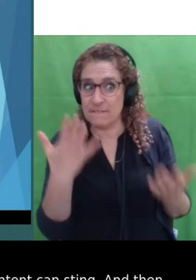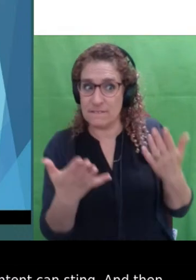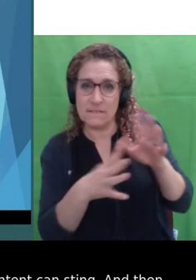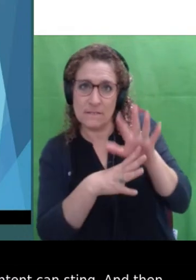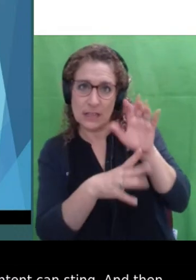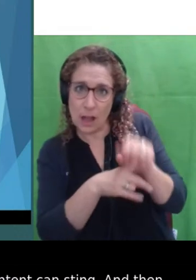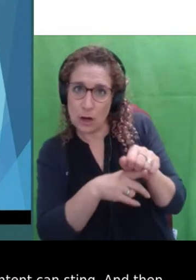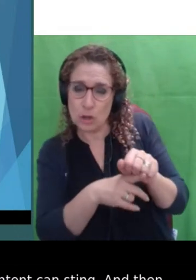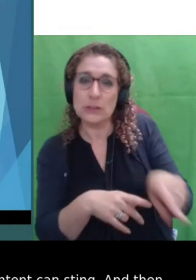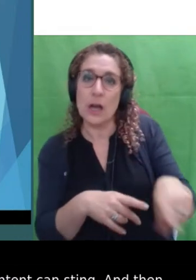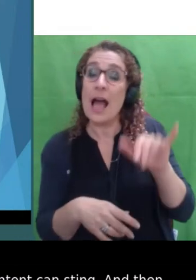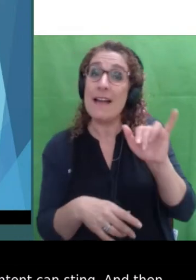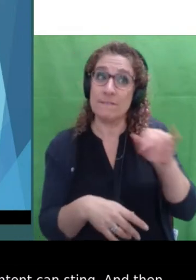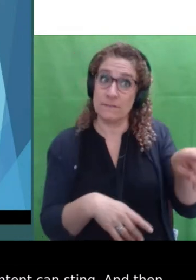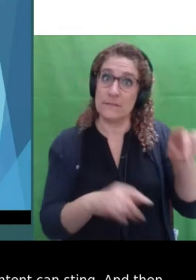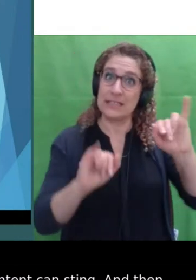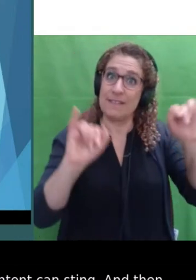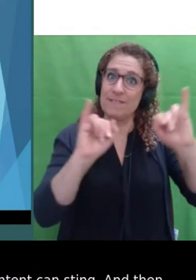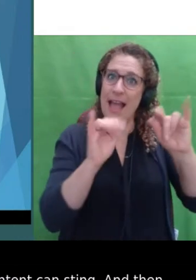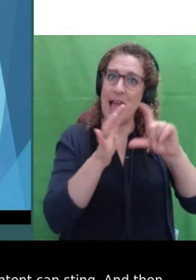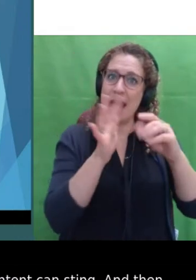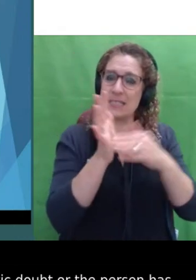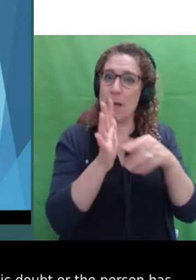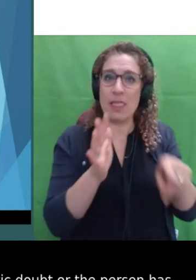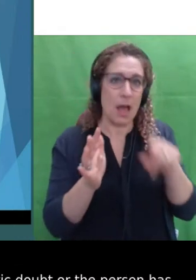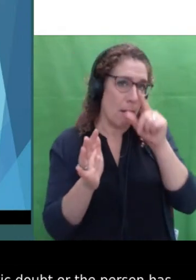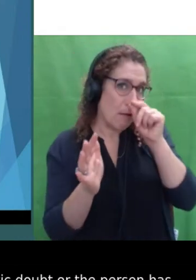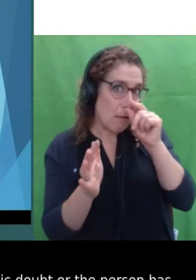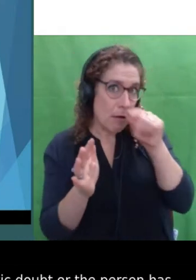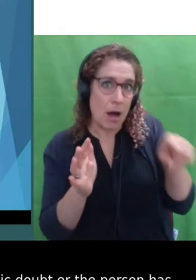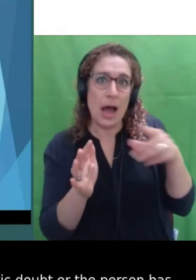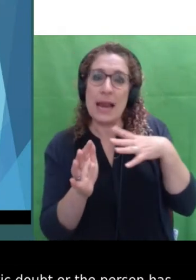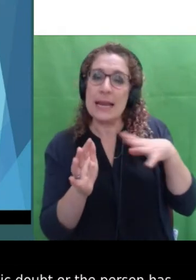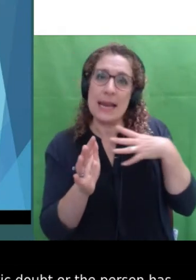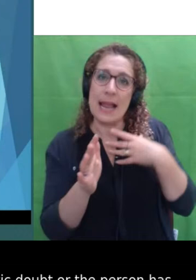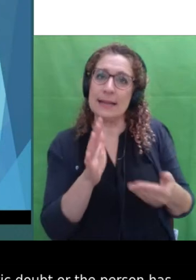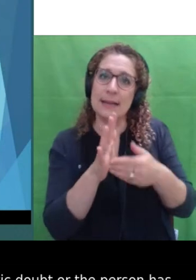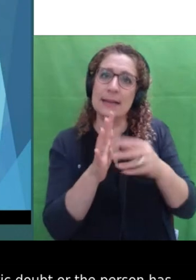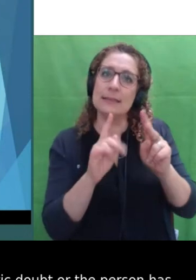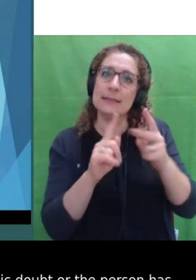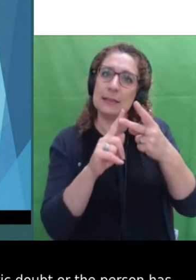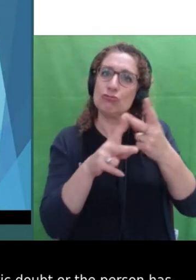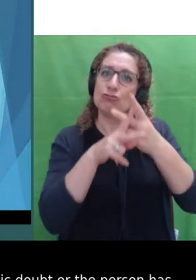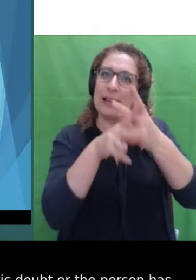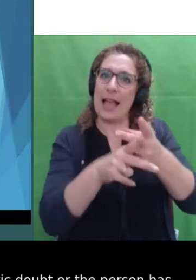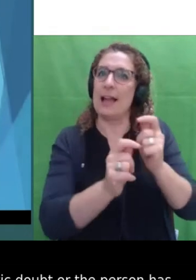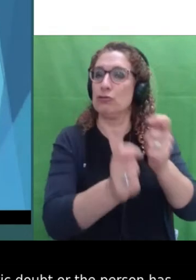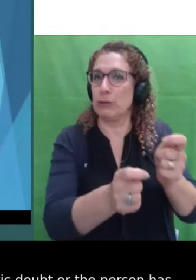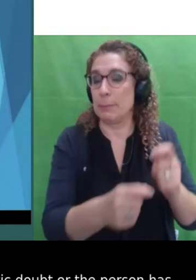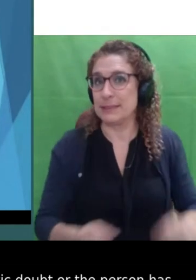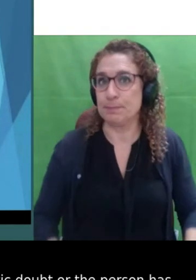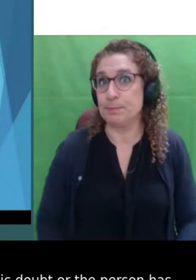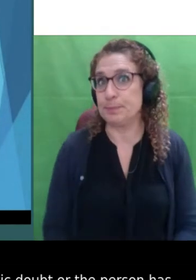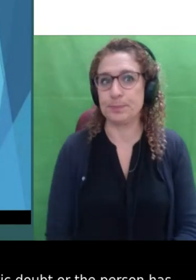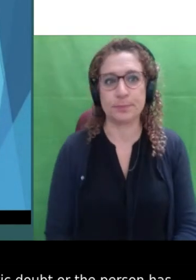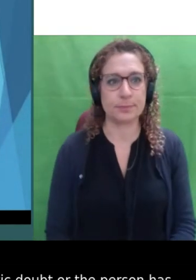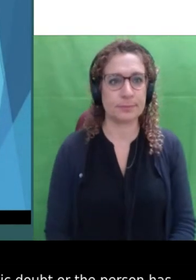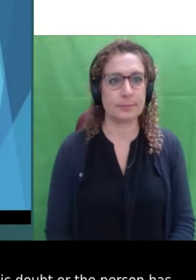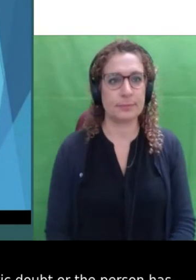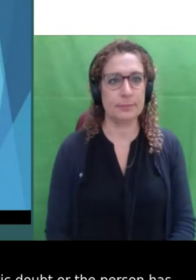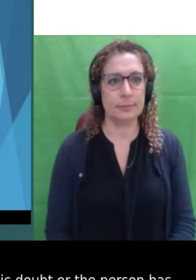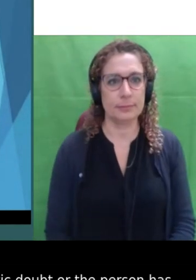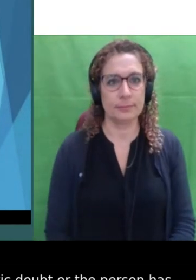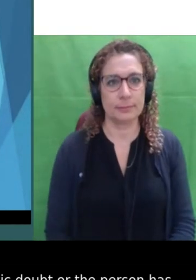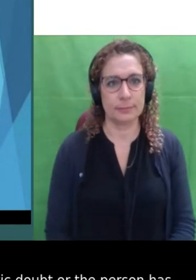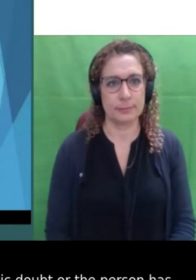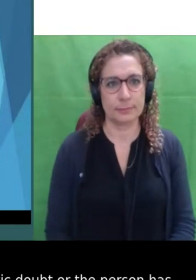severe eczema and they're eligible or need secondary care treatment so chronic